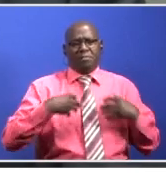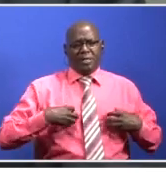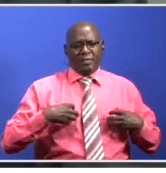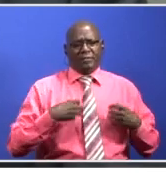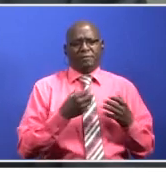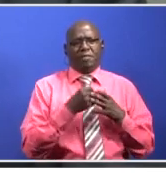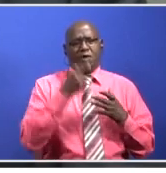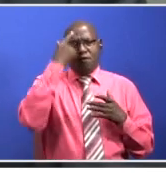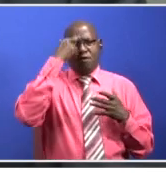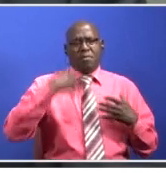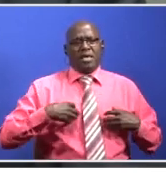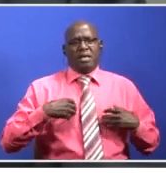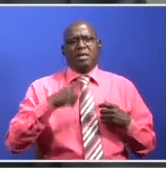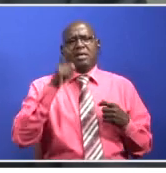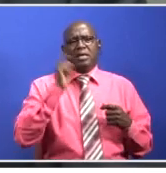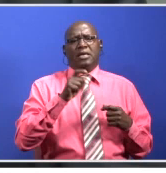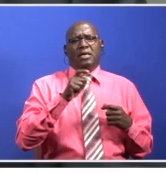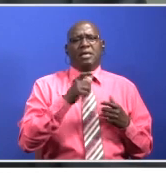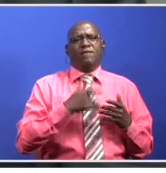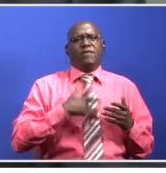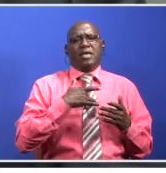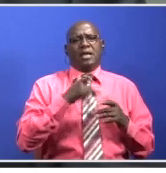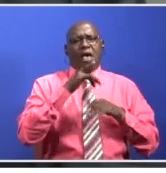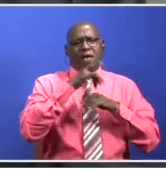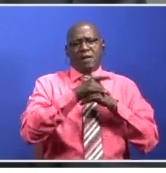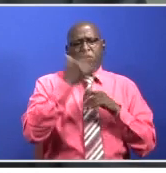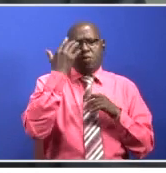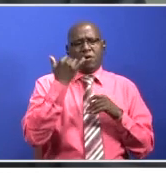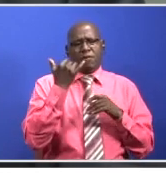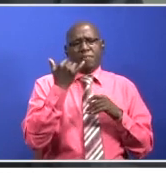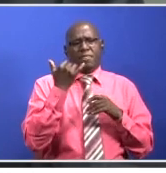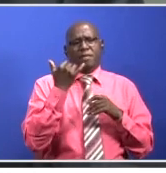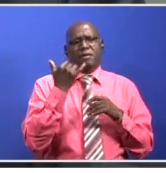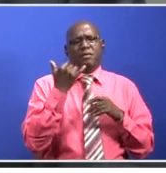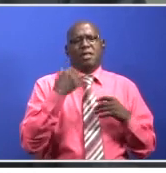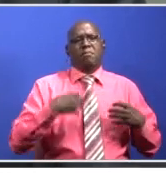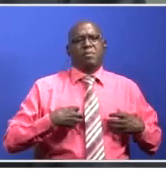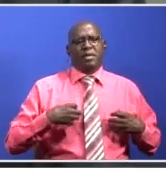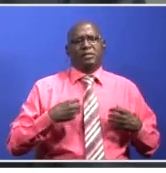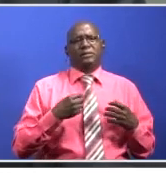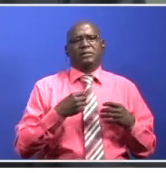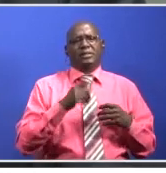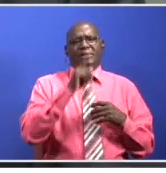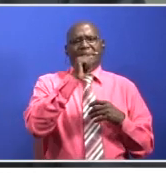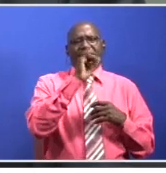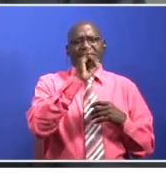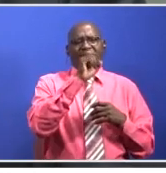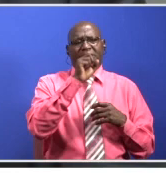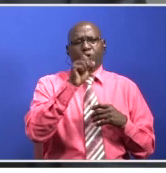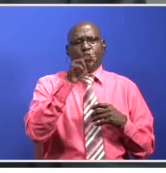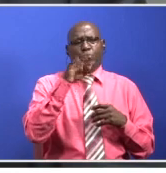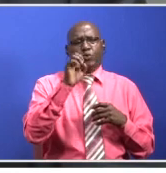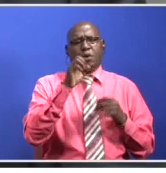for men, they should be able to feel the lump quite early, because the breast tissue is not very big. But because they are